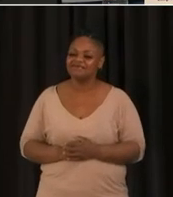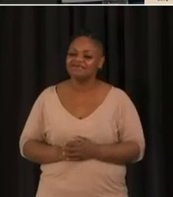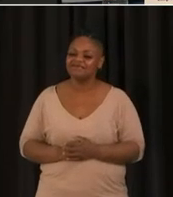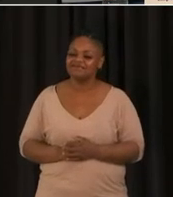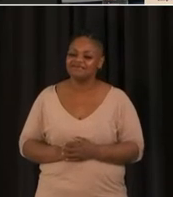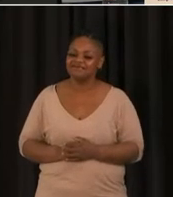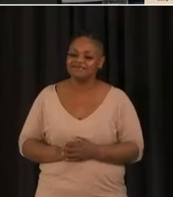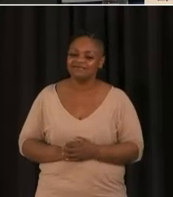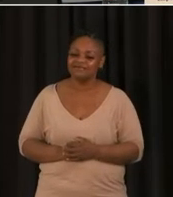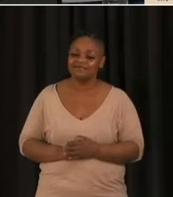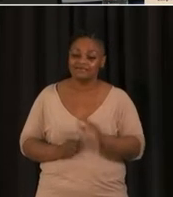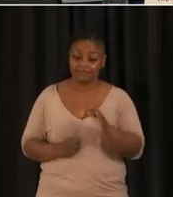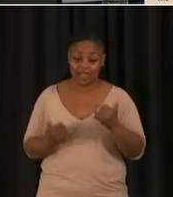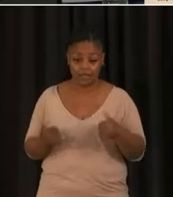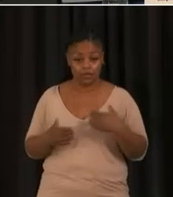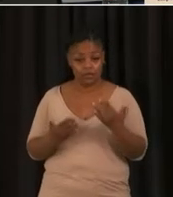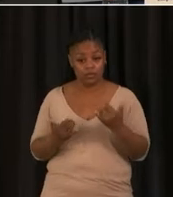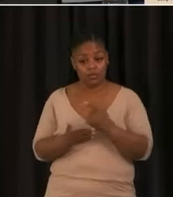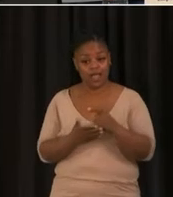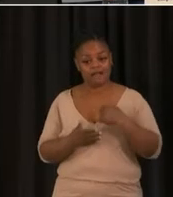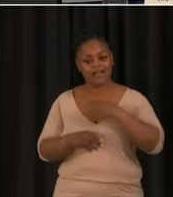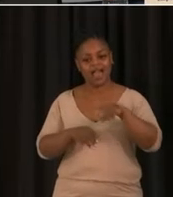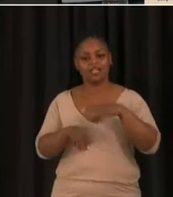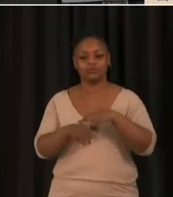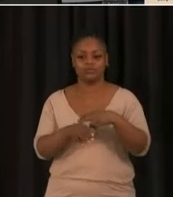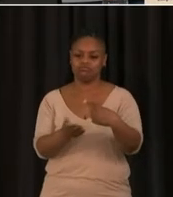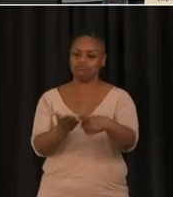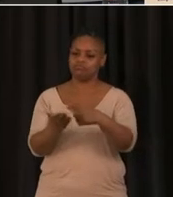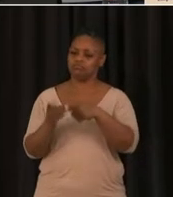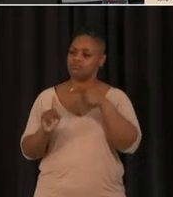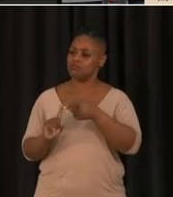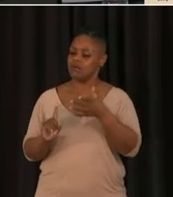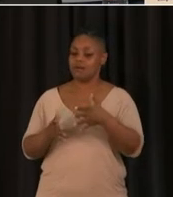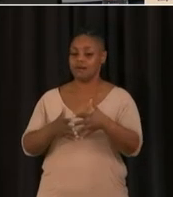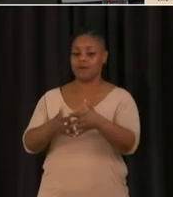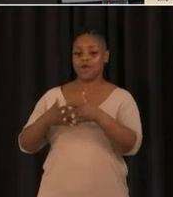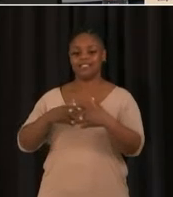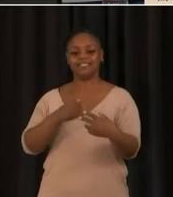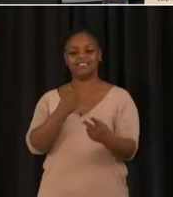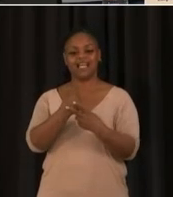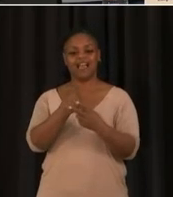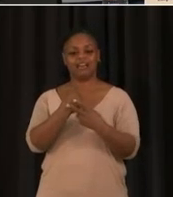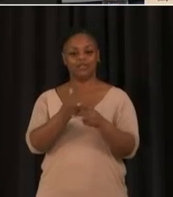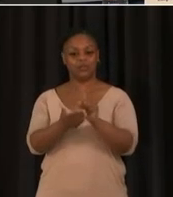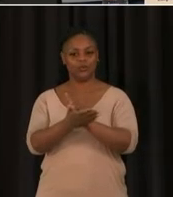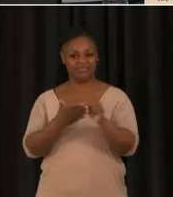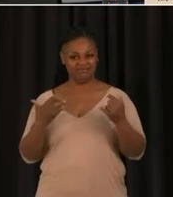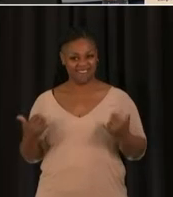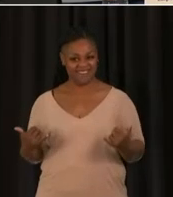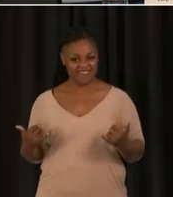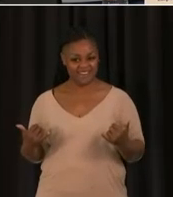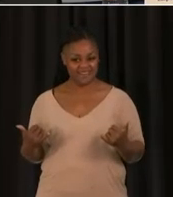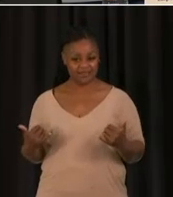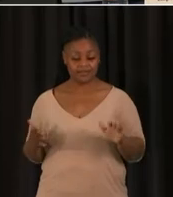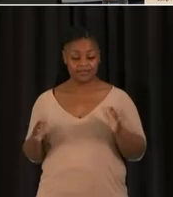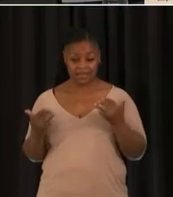emergency with your finances, control your spending, manage your debt, avoid new